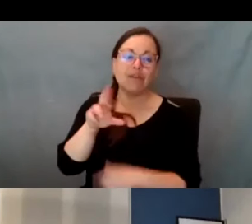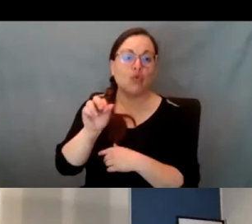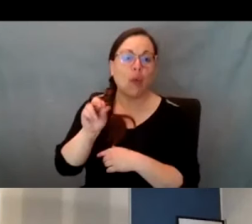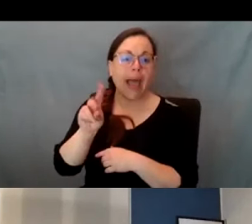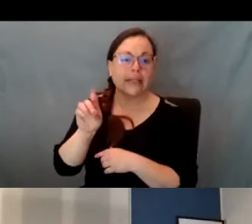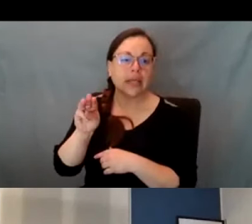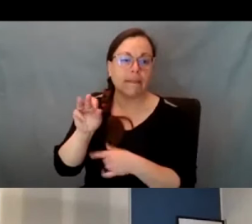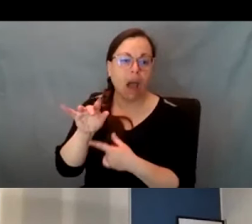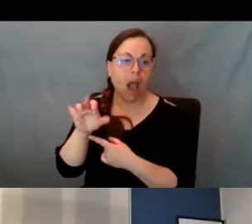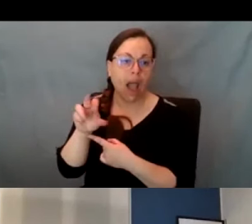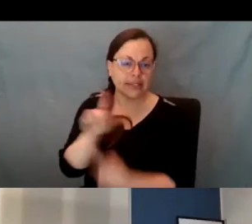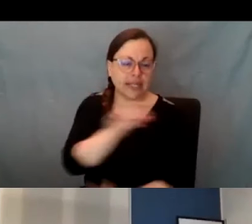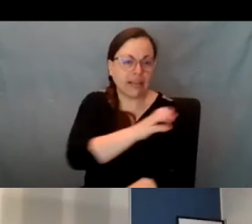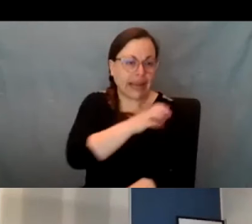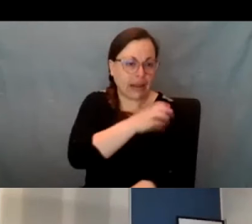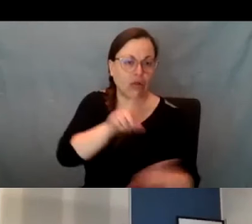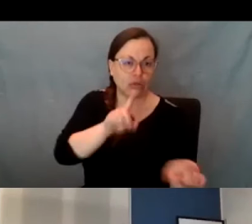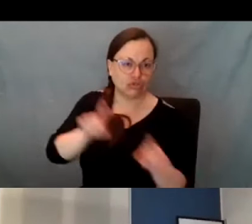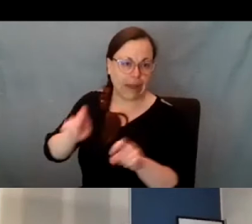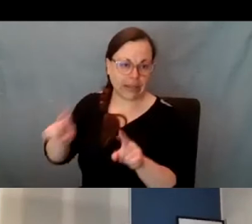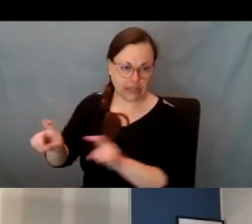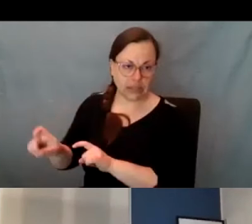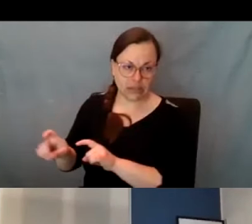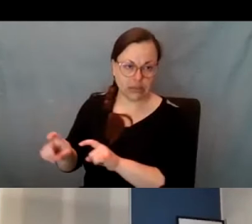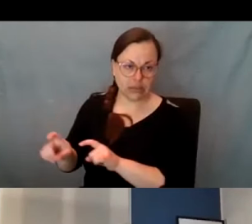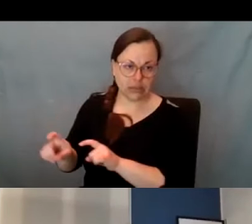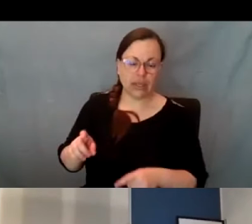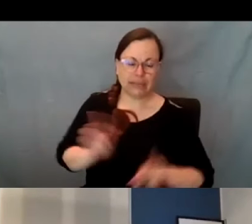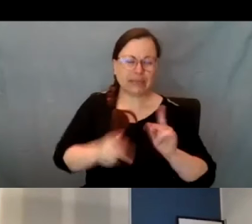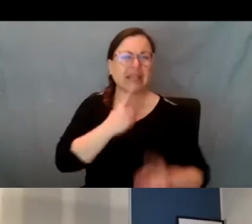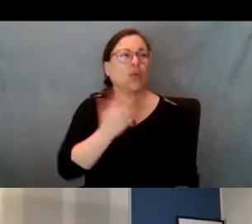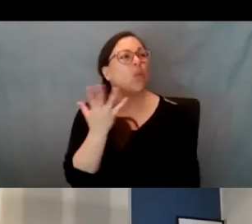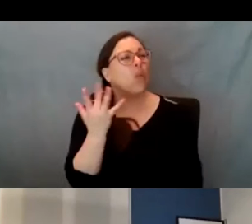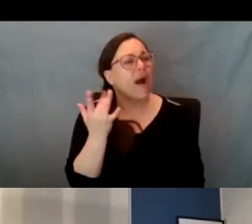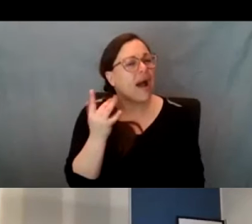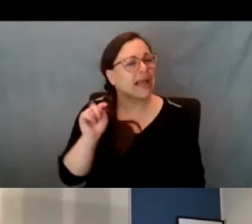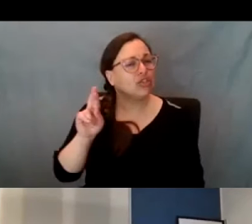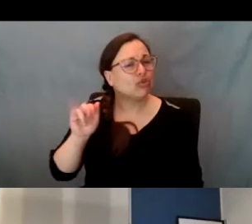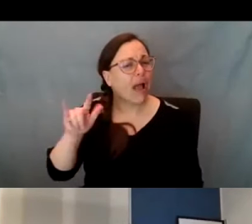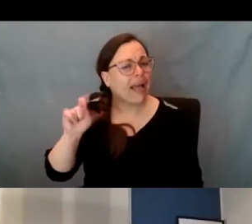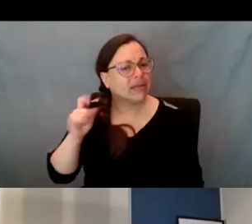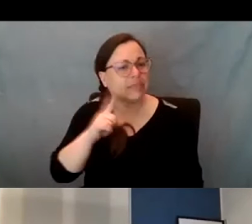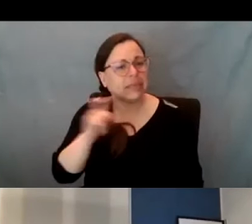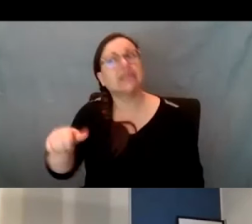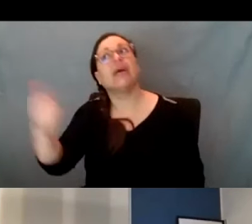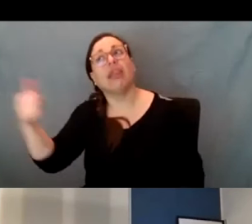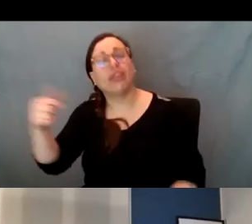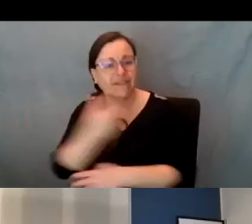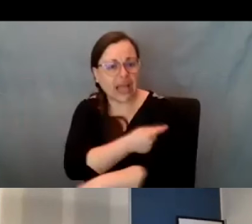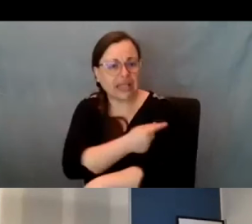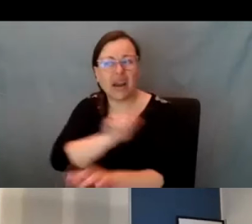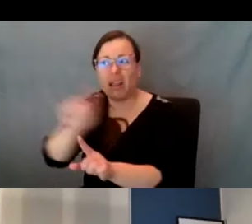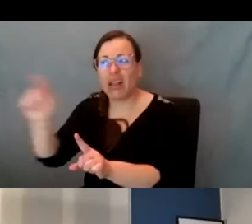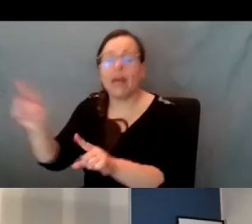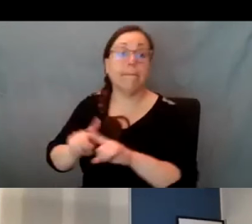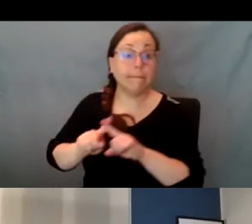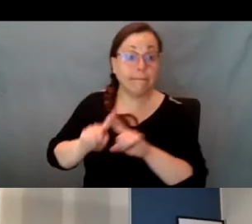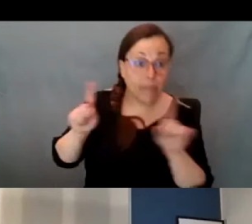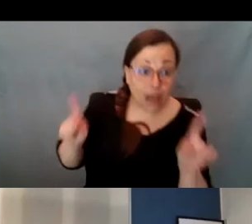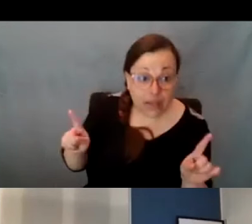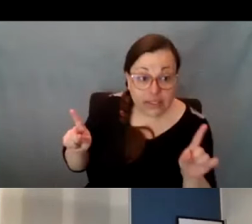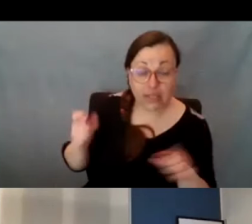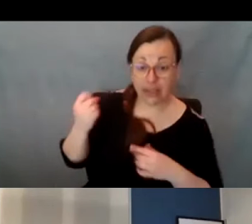know that everybody says, but why should I do a trial? Because there are effective vaccines. But that's, you will hear the number